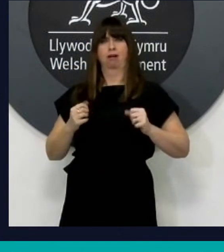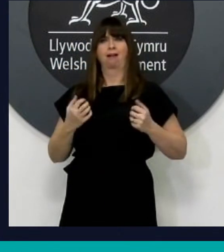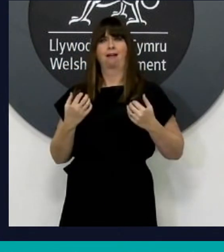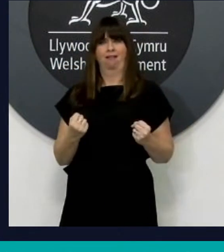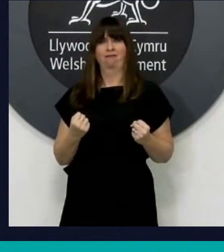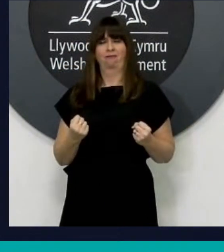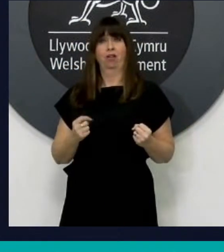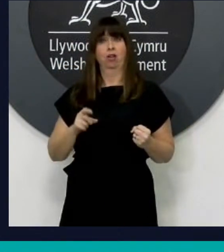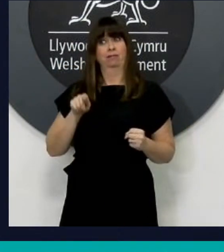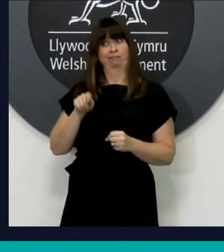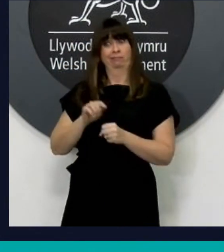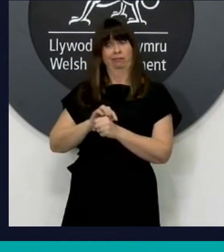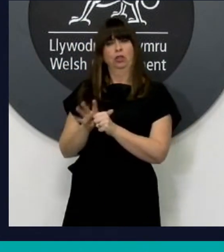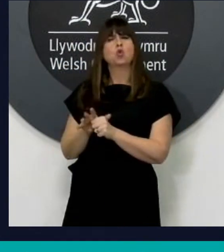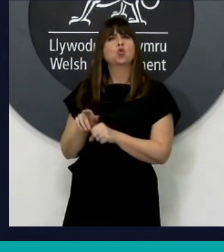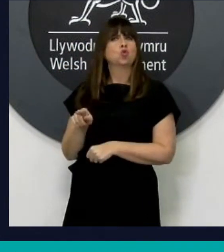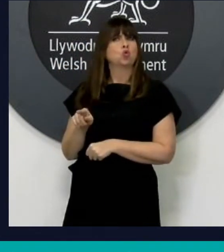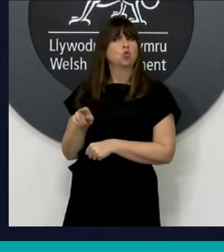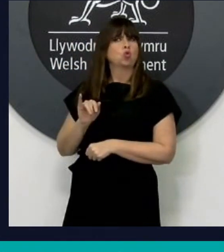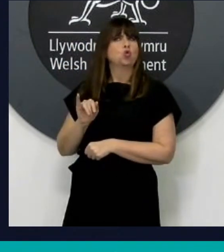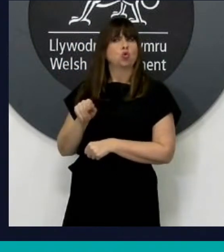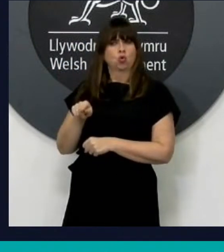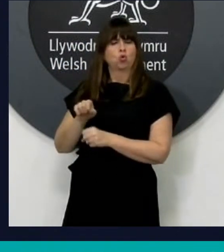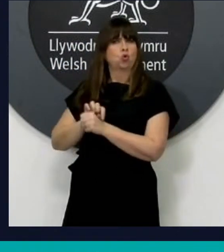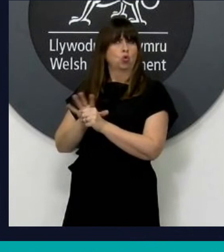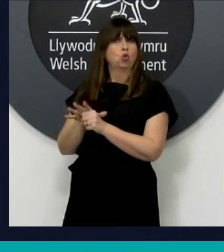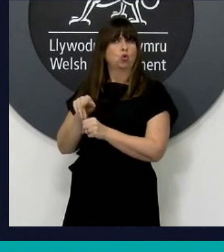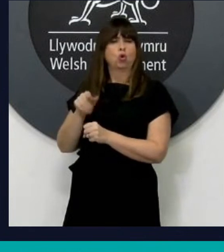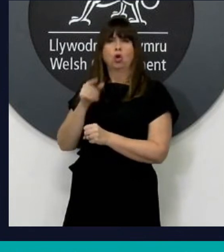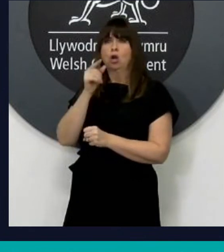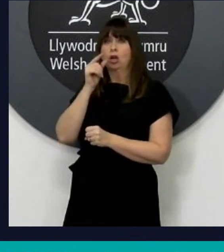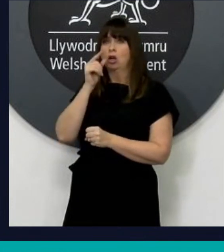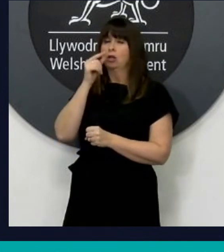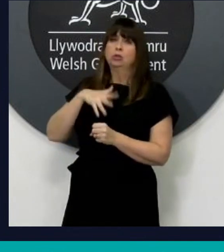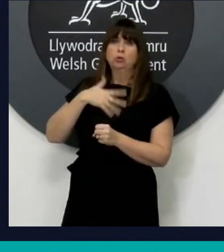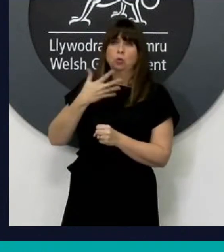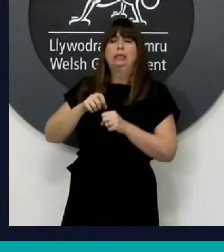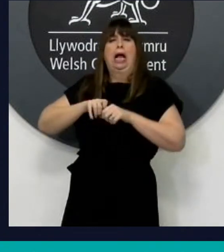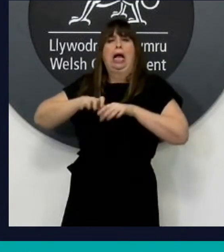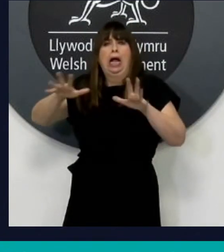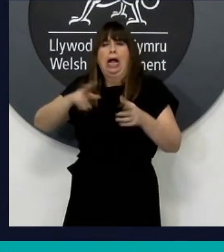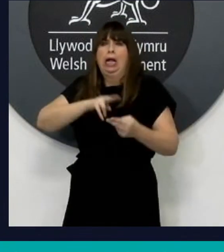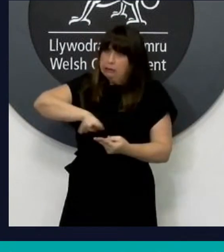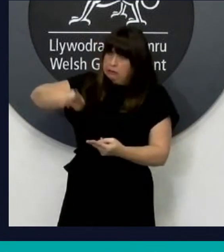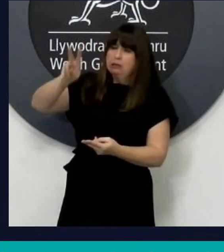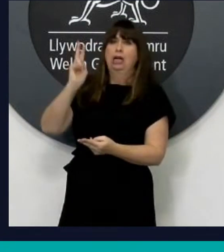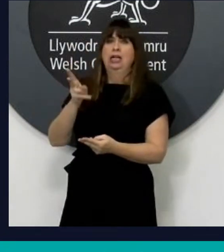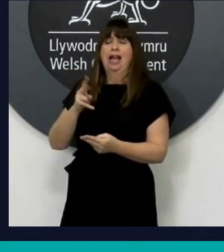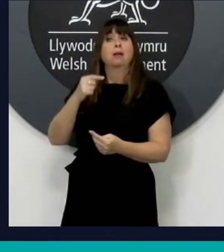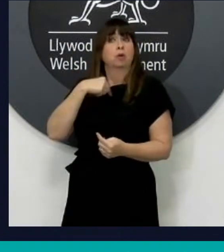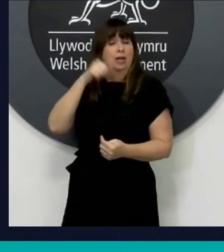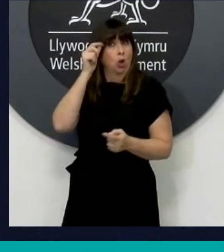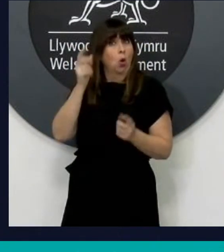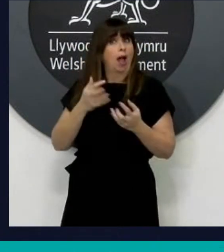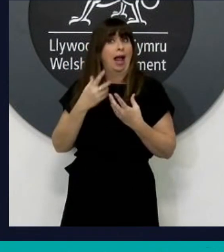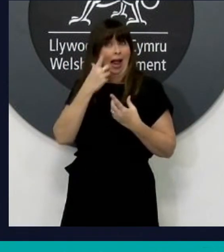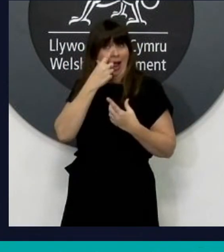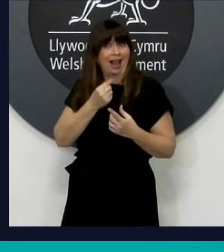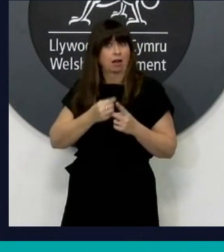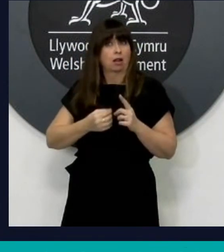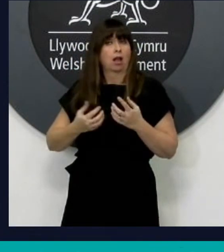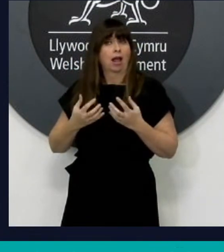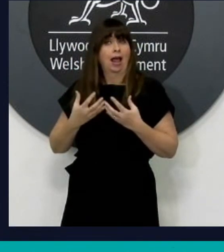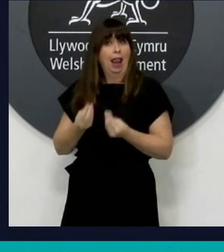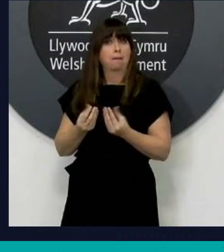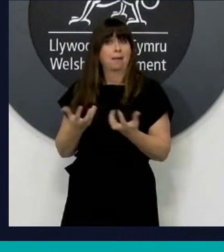the prospect of a new and serious variant and a possible further wave of disease, will help. It is